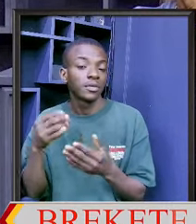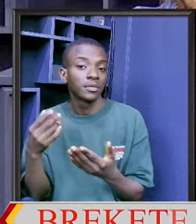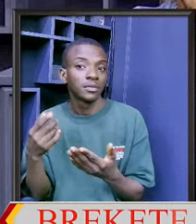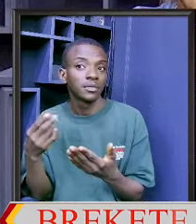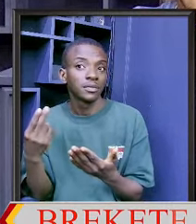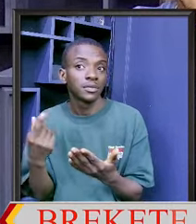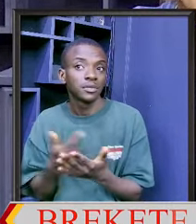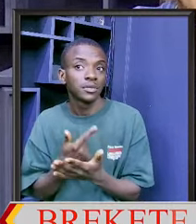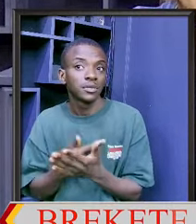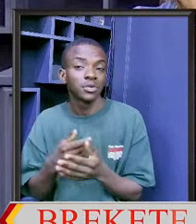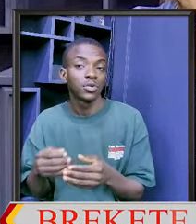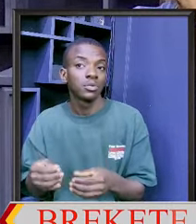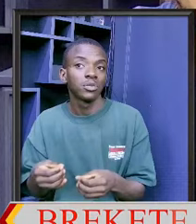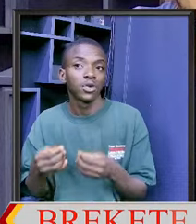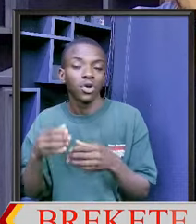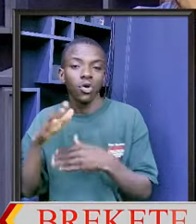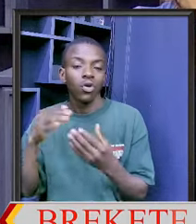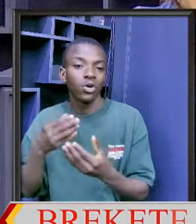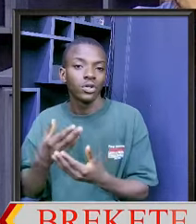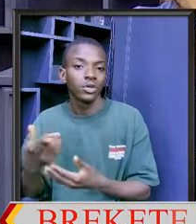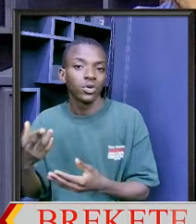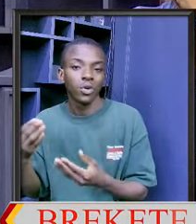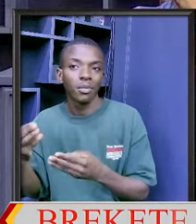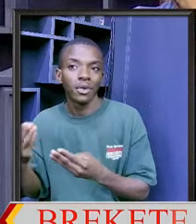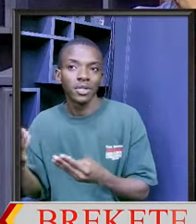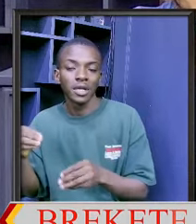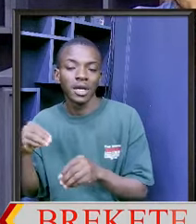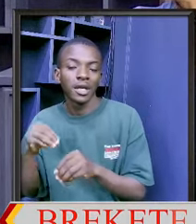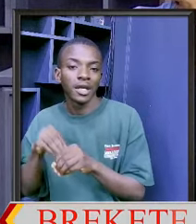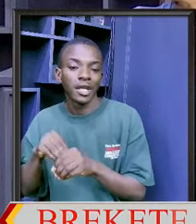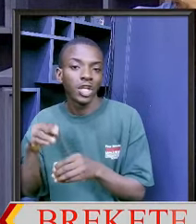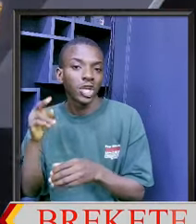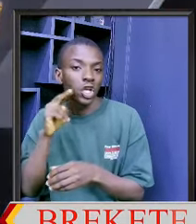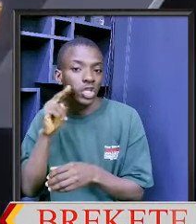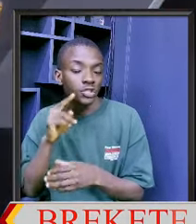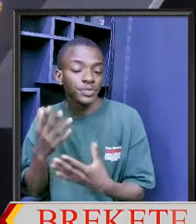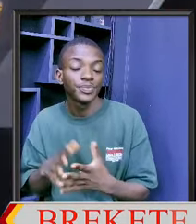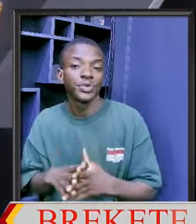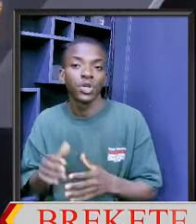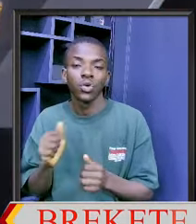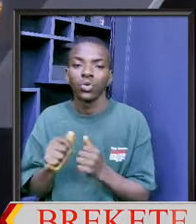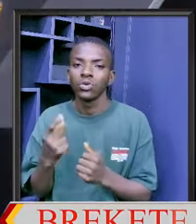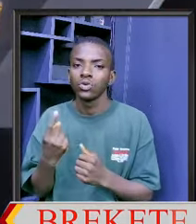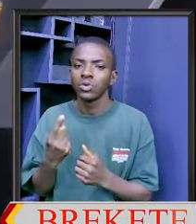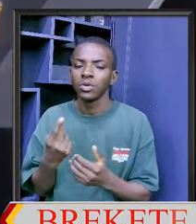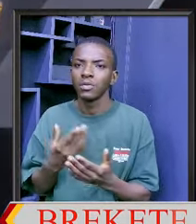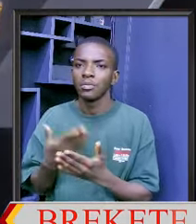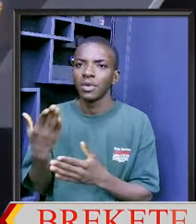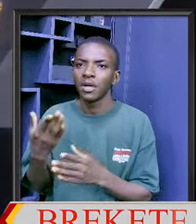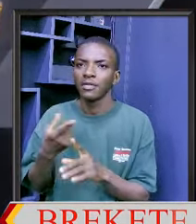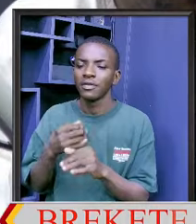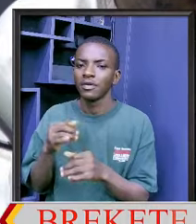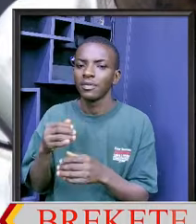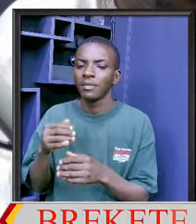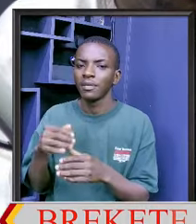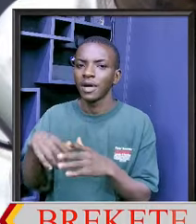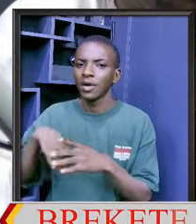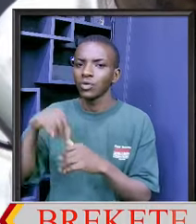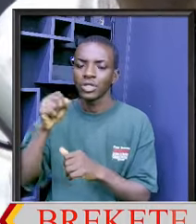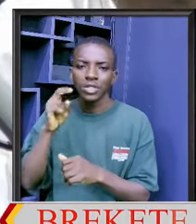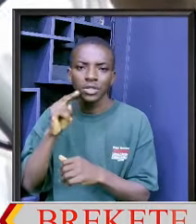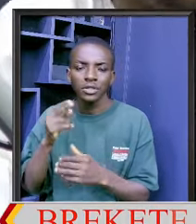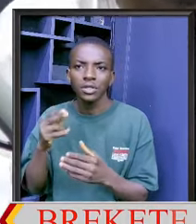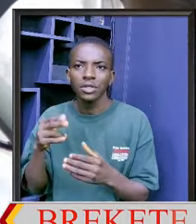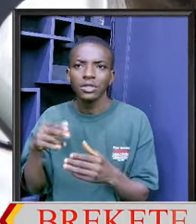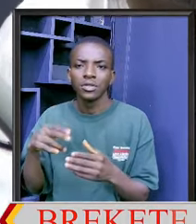when they get no way, all the raw materials are in Nigeria. Oh, wait, which one are they buy from abroad?